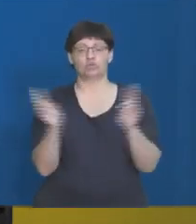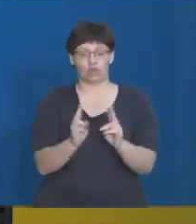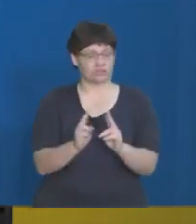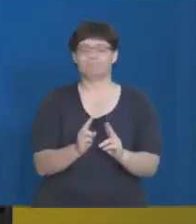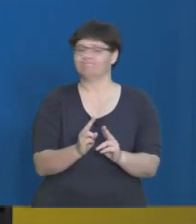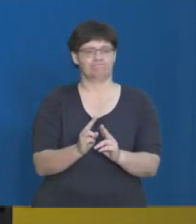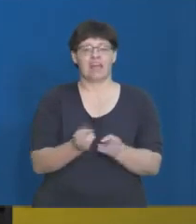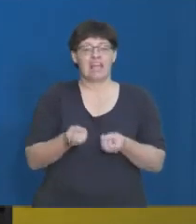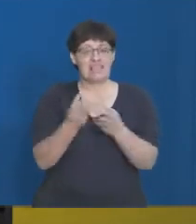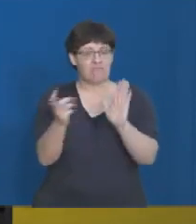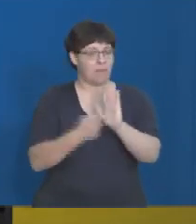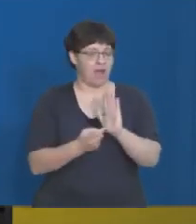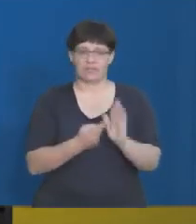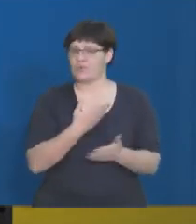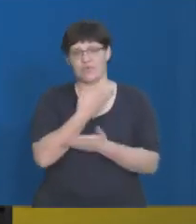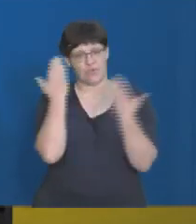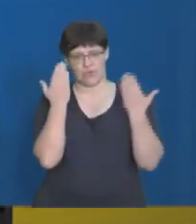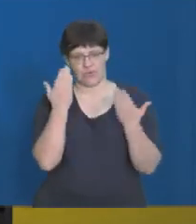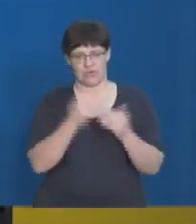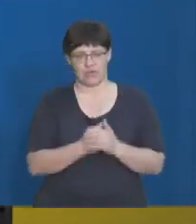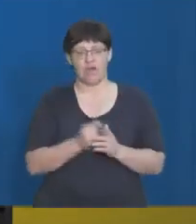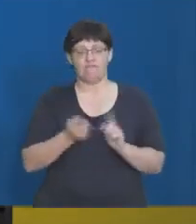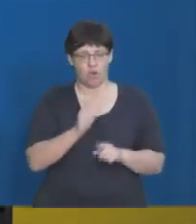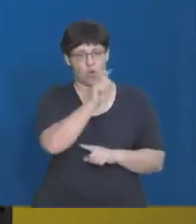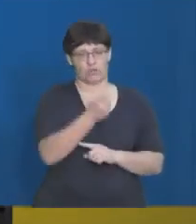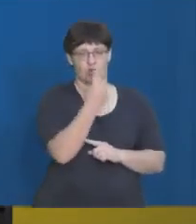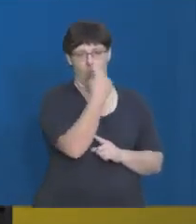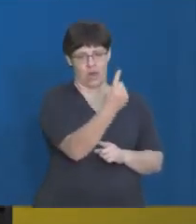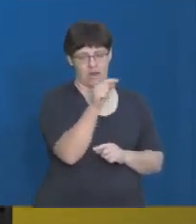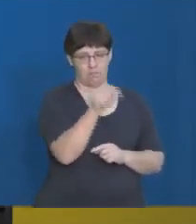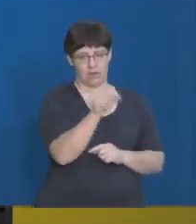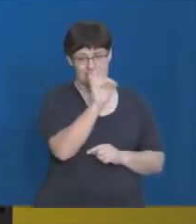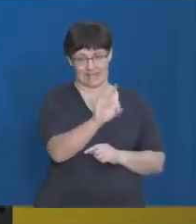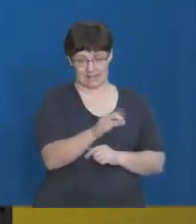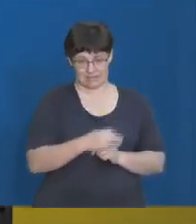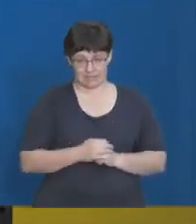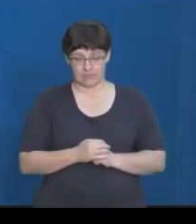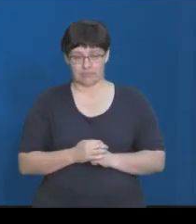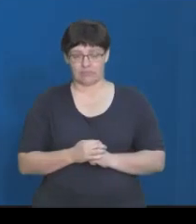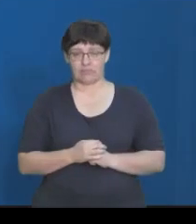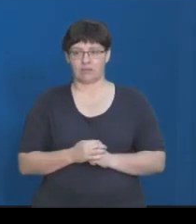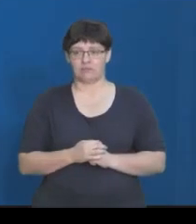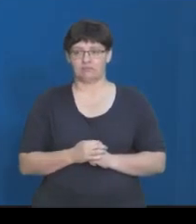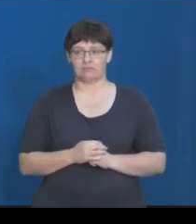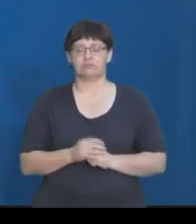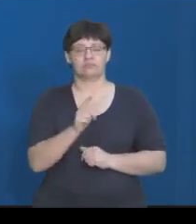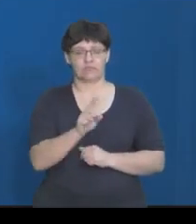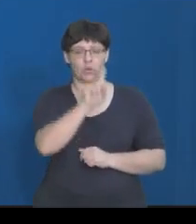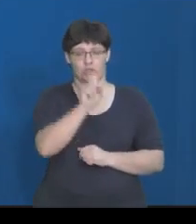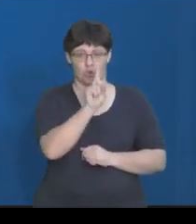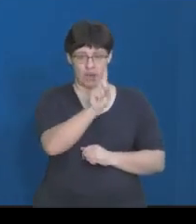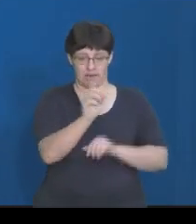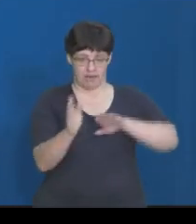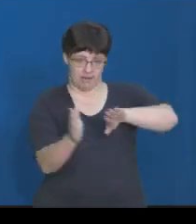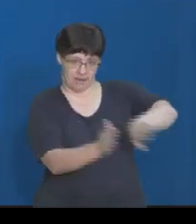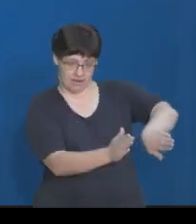does not earn you marks for purposes of question 1.3. That was our question 1.